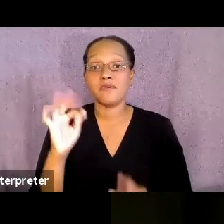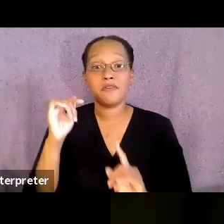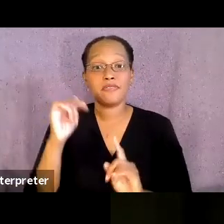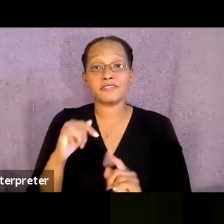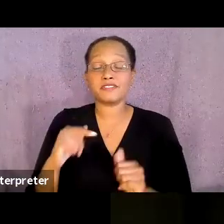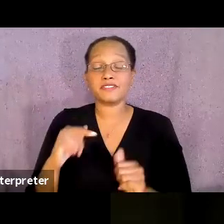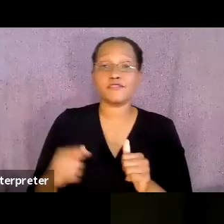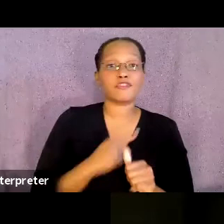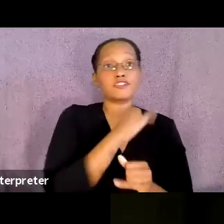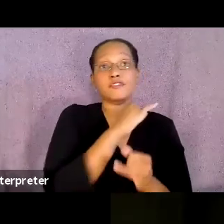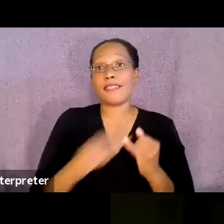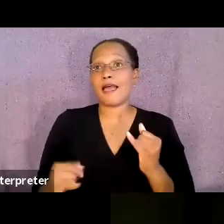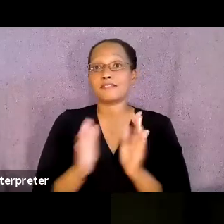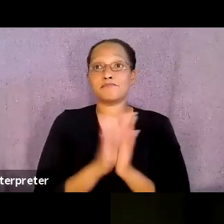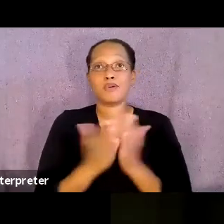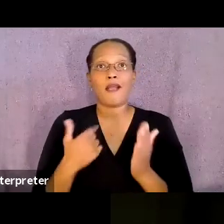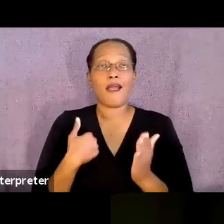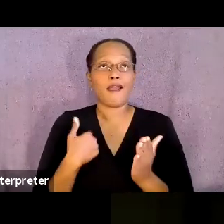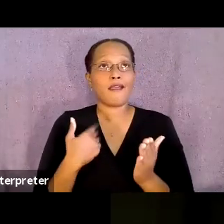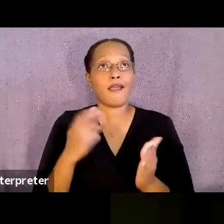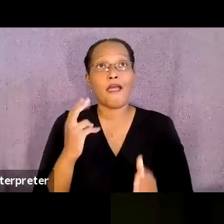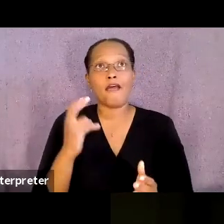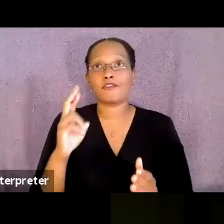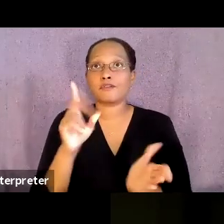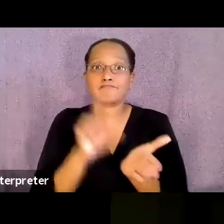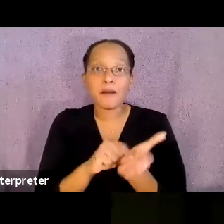ever publish?